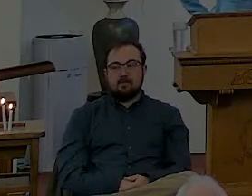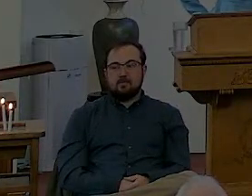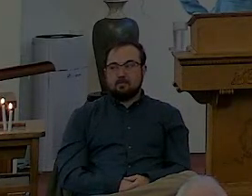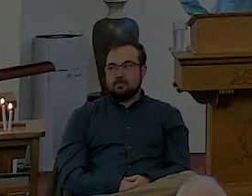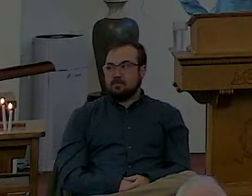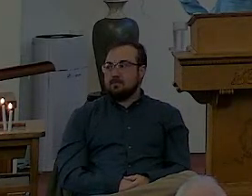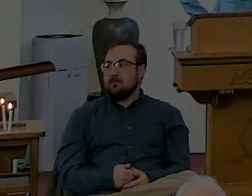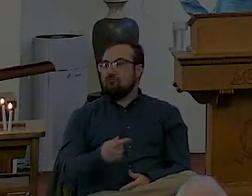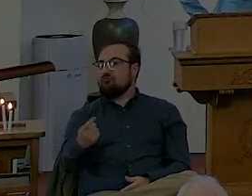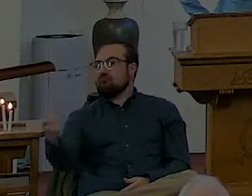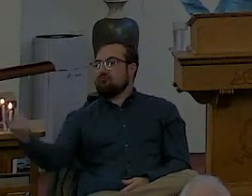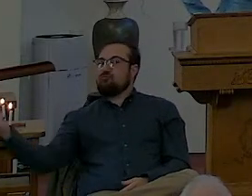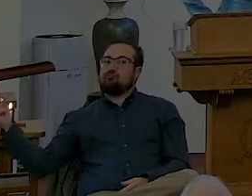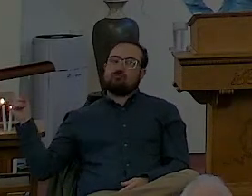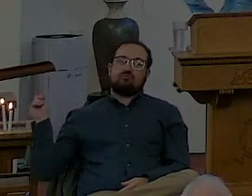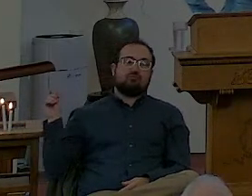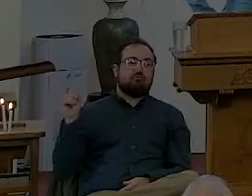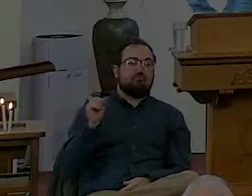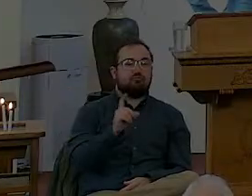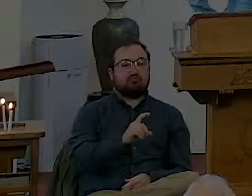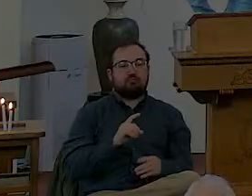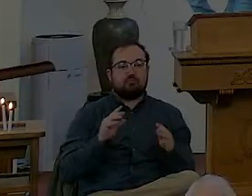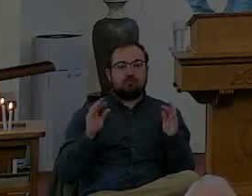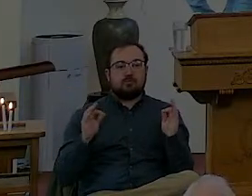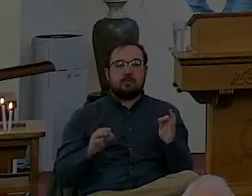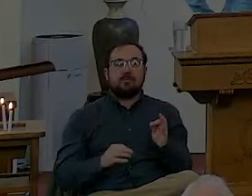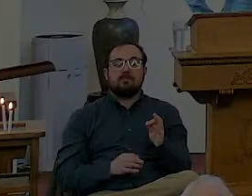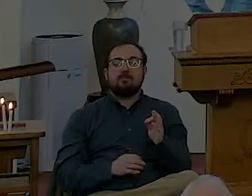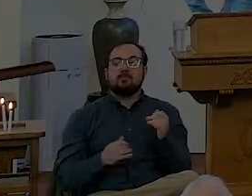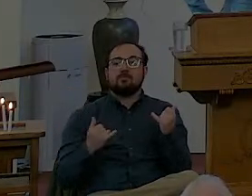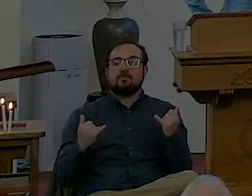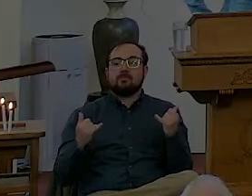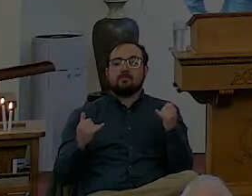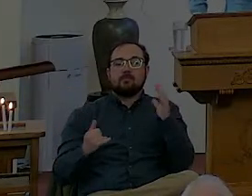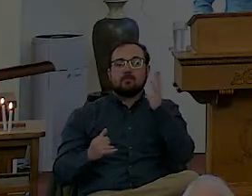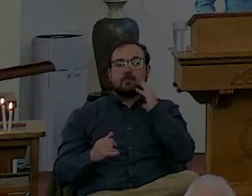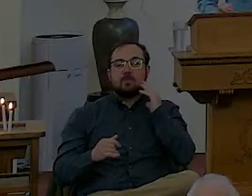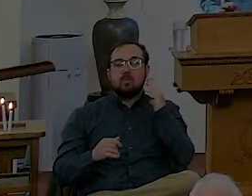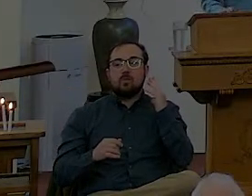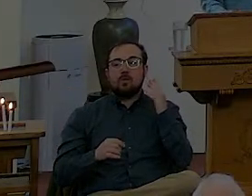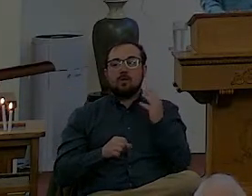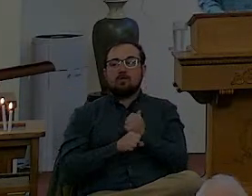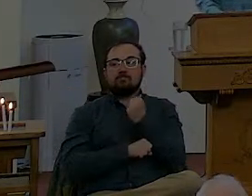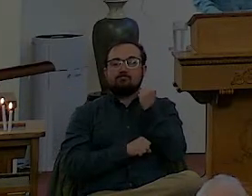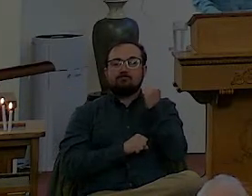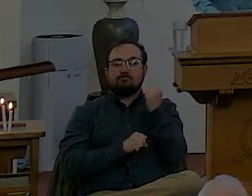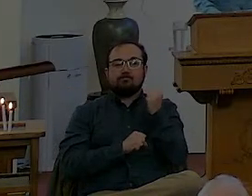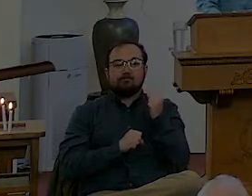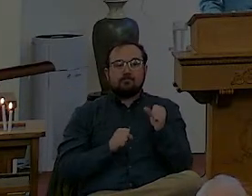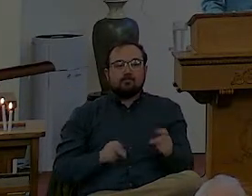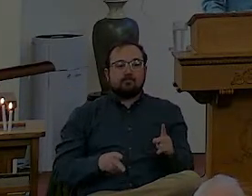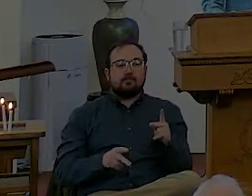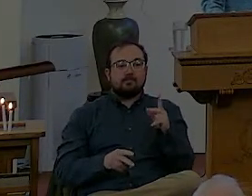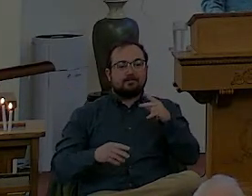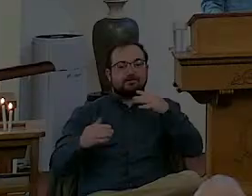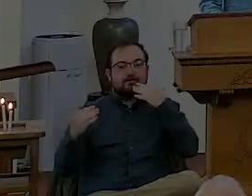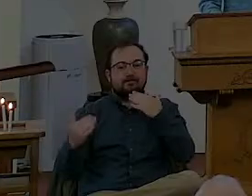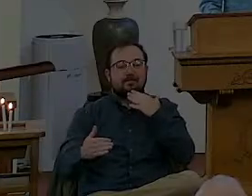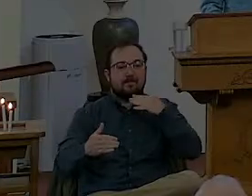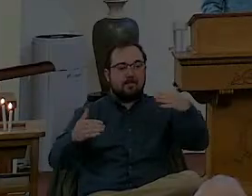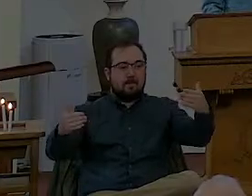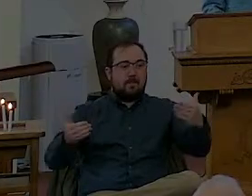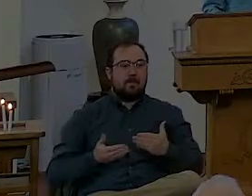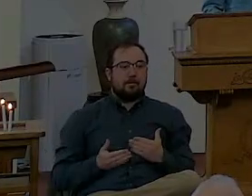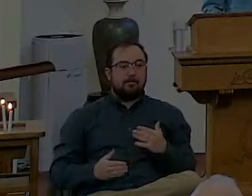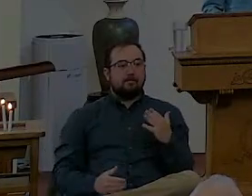Looks like you can, so that's nice. That'll be great. So right now, we are going to take a moment and thank and welcome